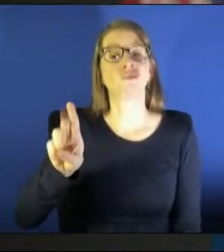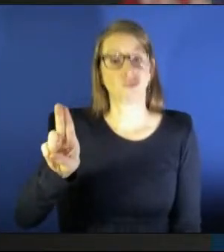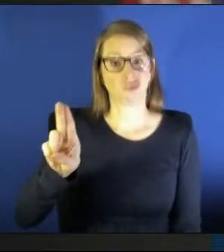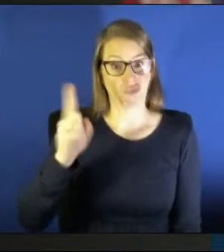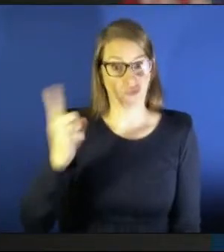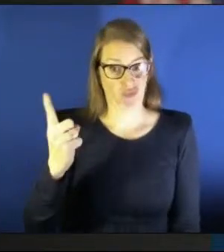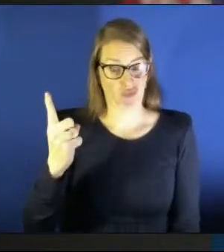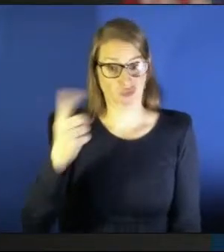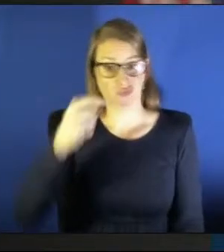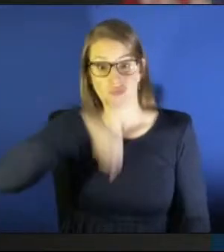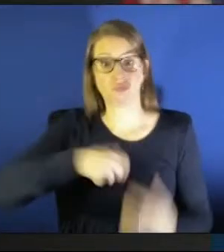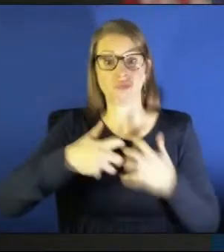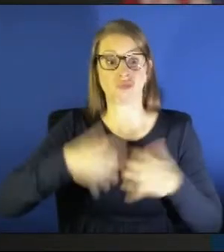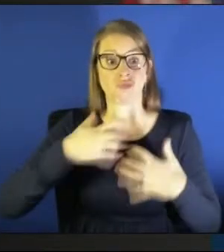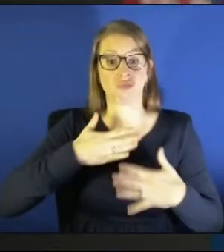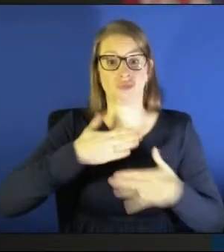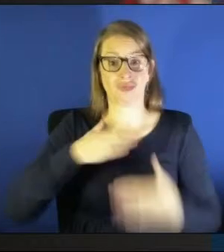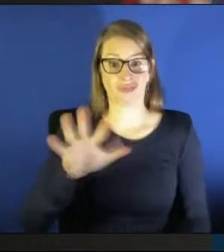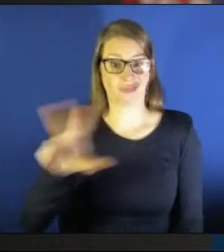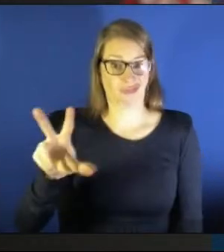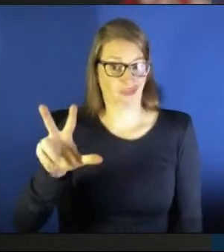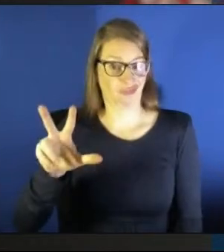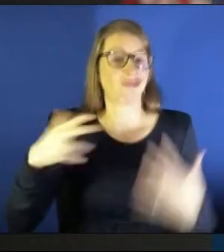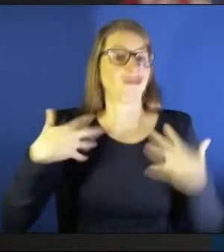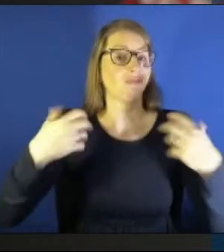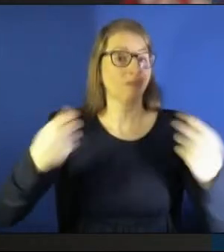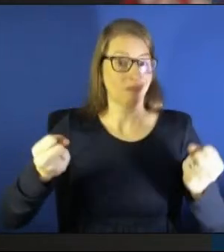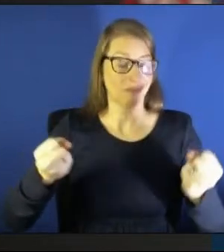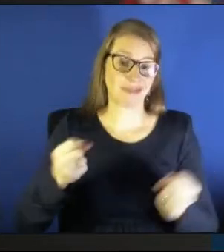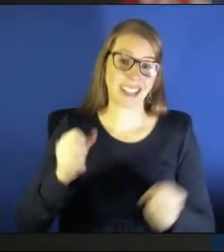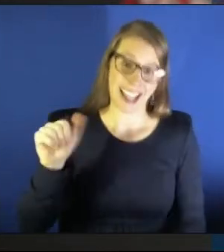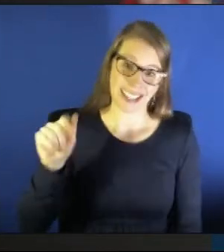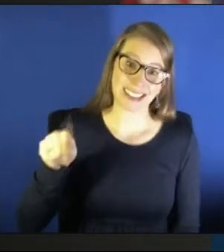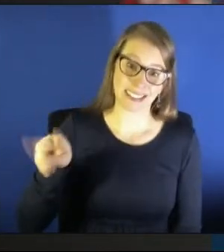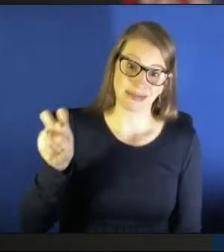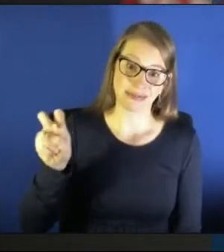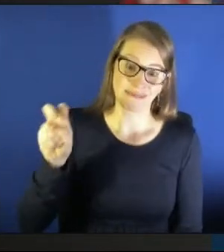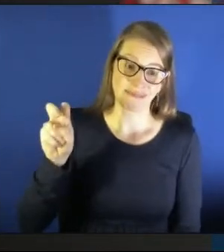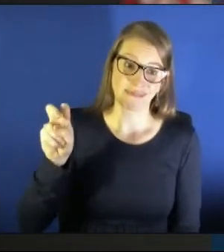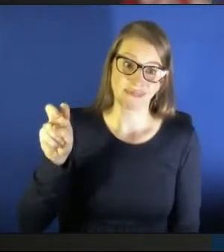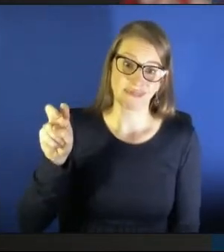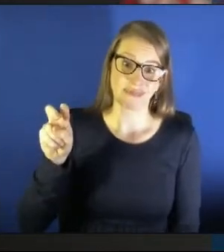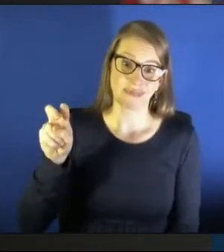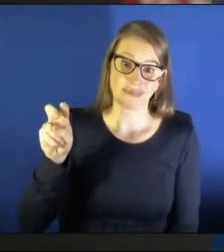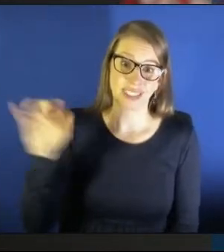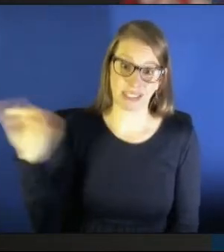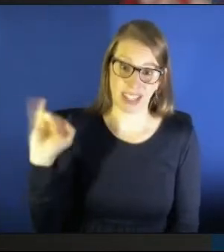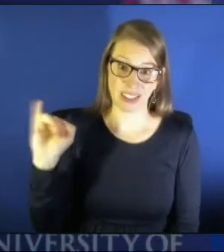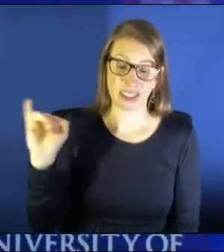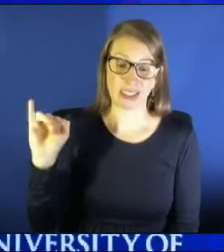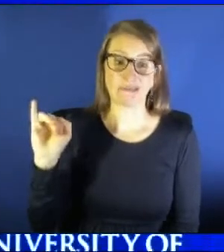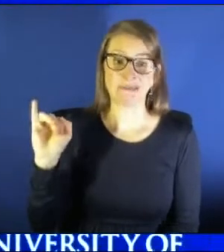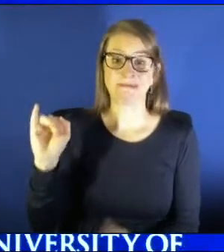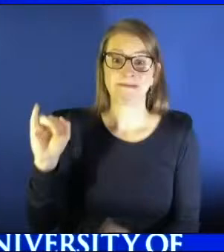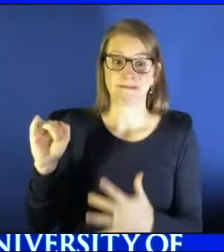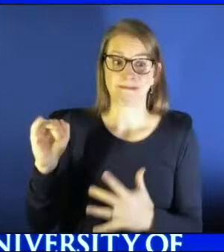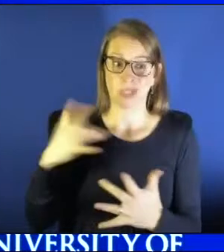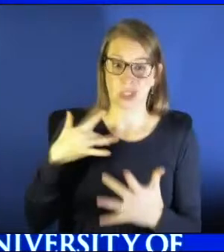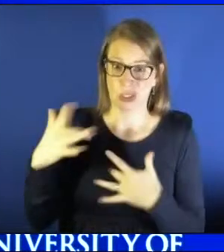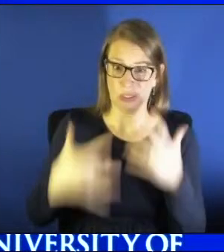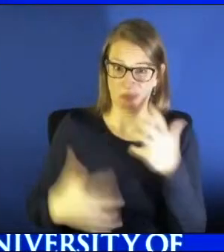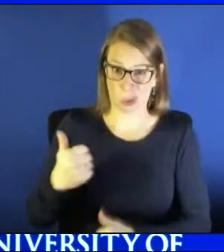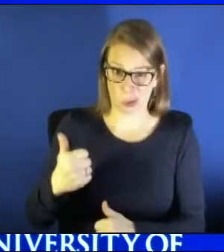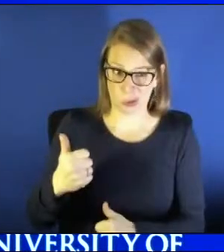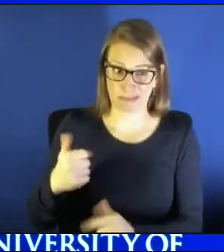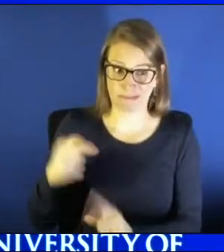that recovery period. So again, our active infections are really what we are mostly concerned with. They're kind of really